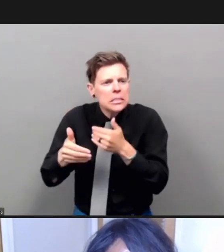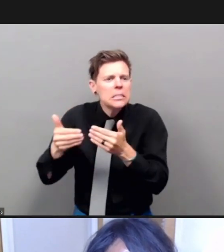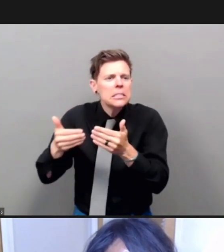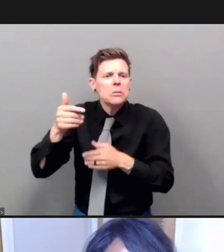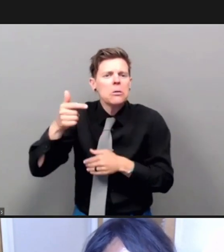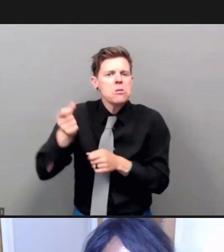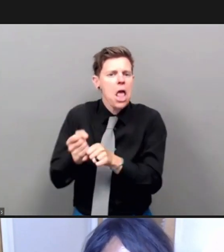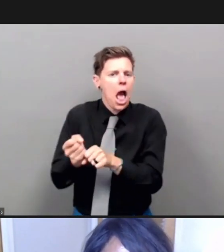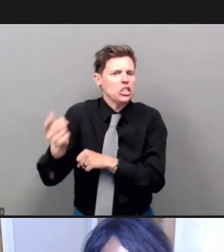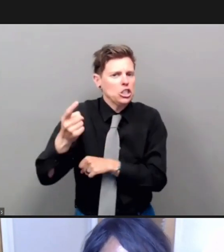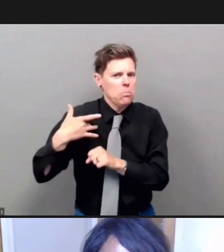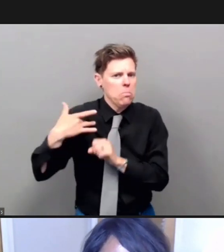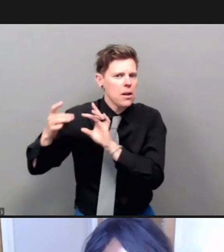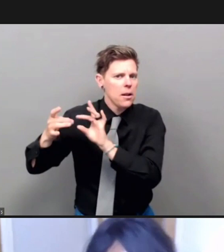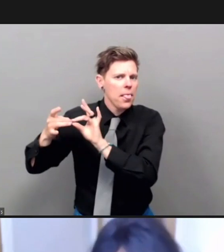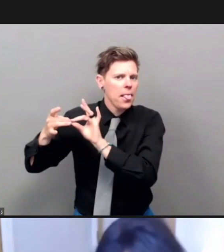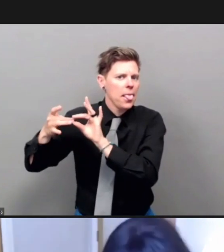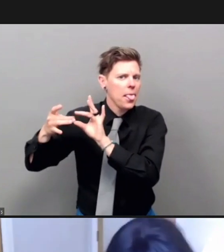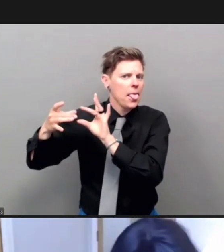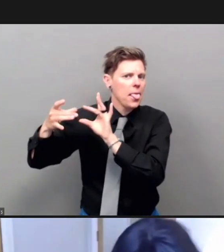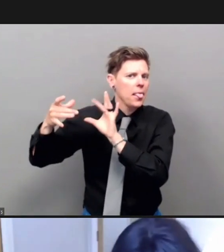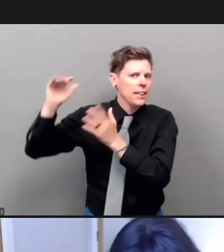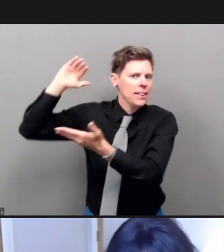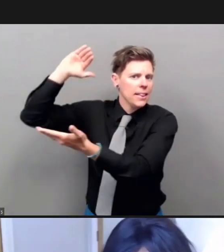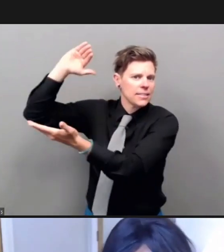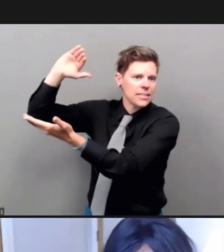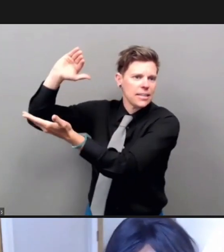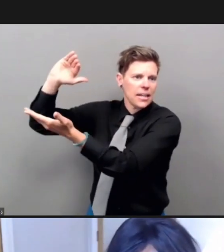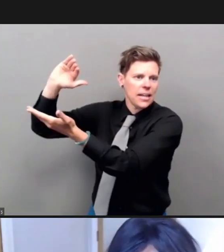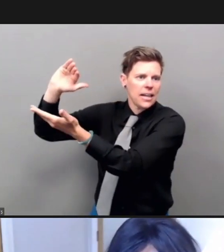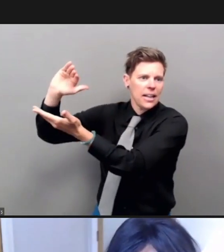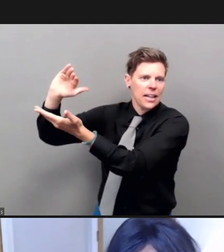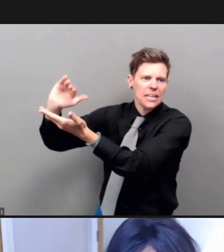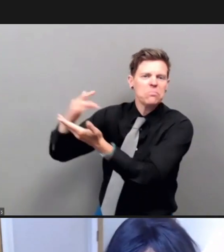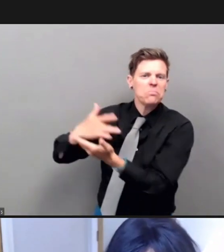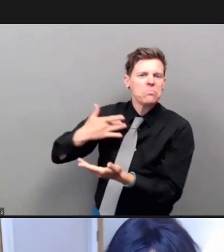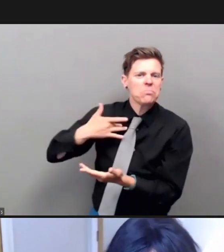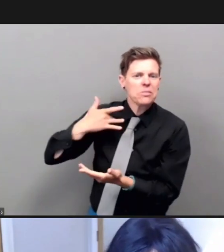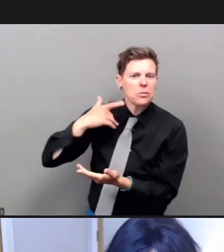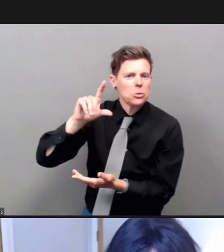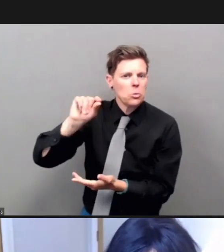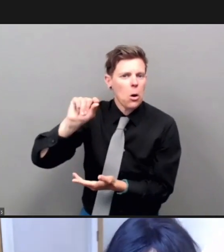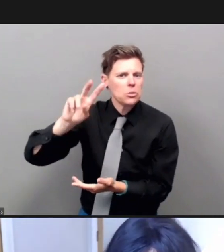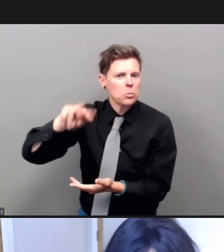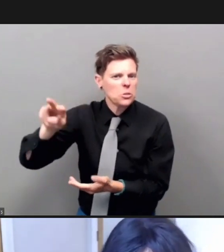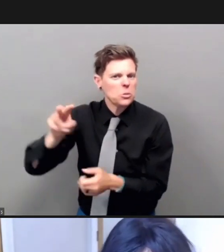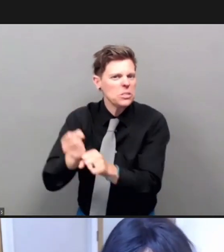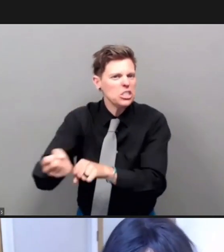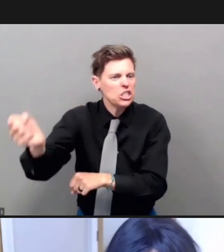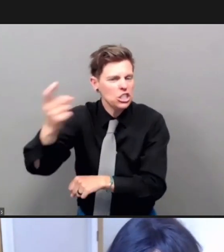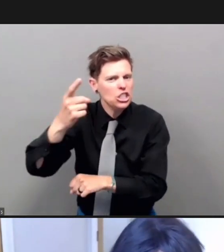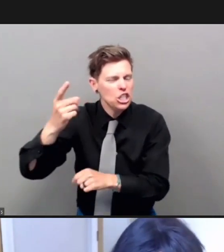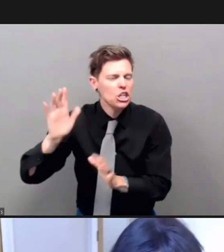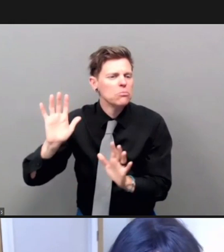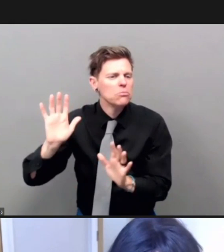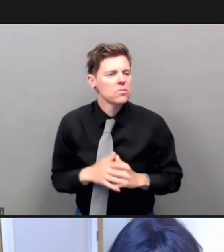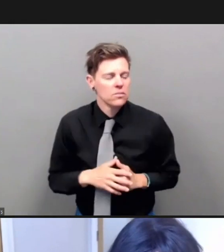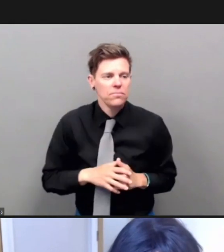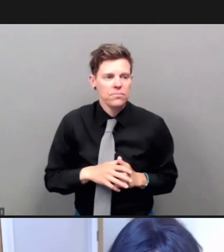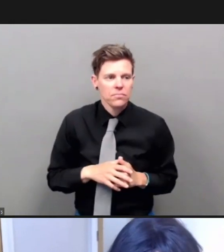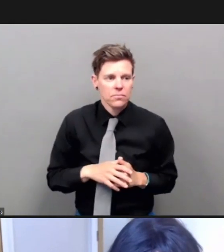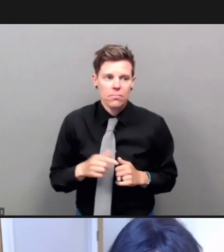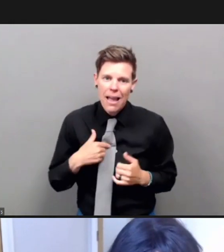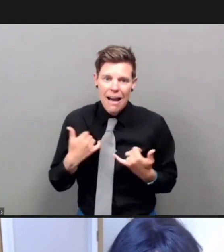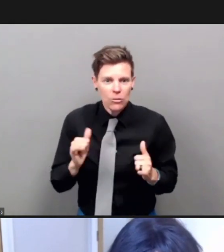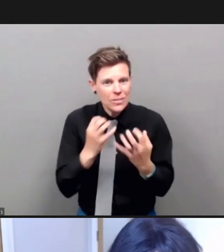Sorry, it's a long answer, but it's really important that we watch out for those folks who are unemployed and continue to